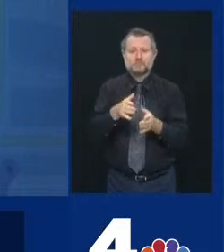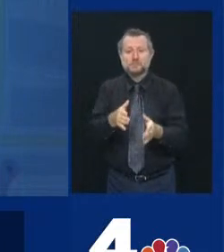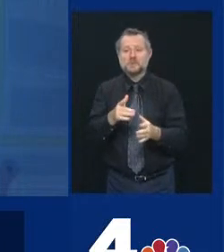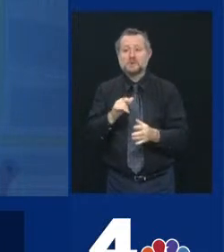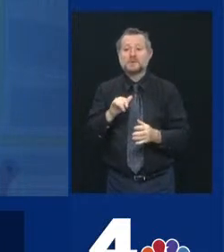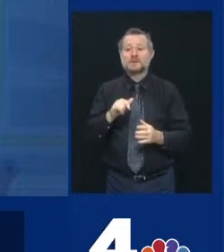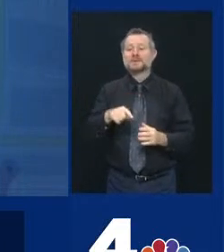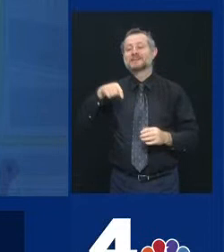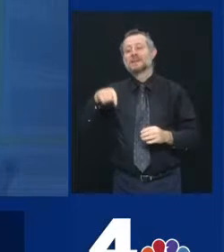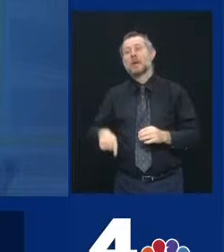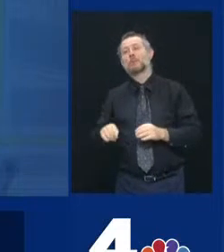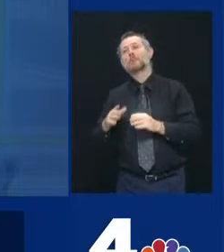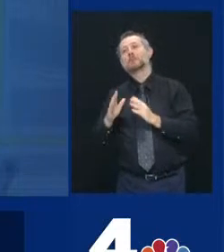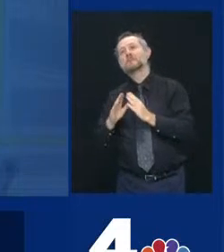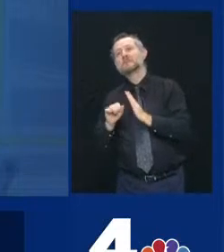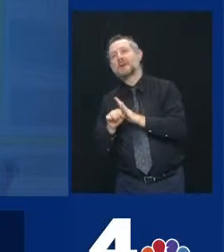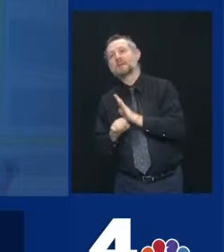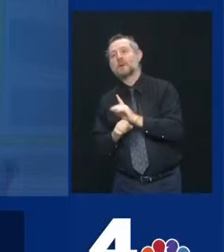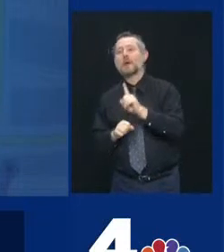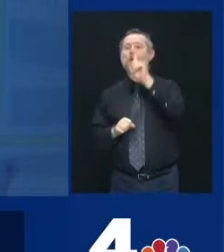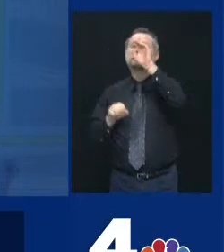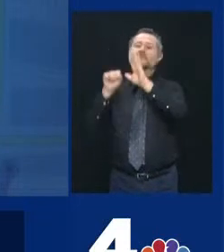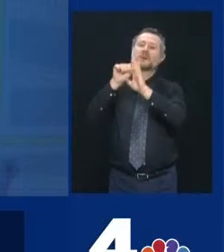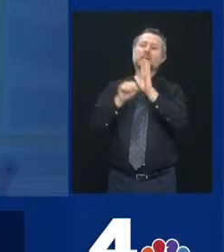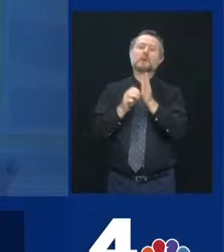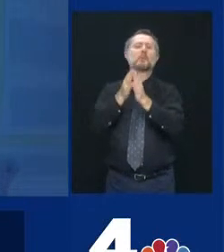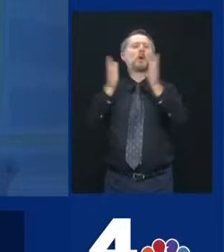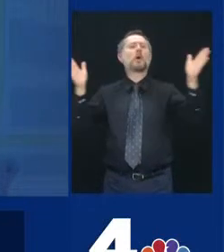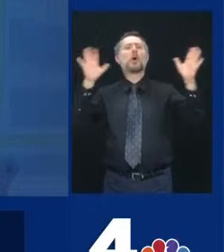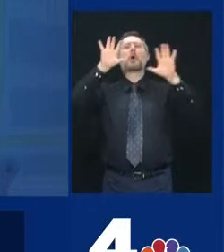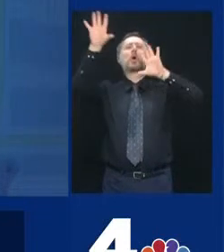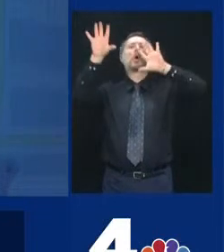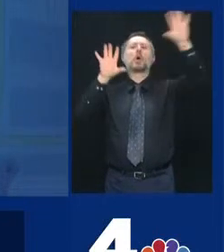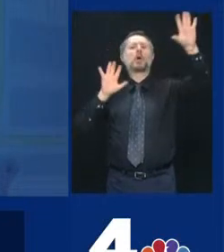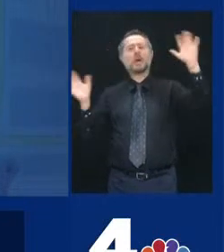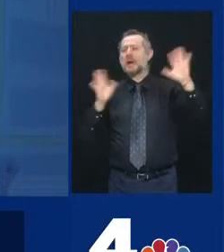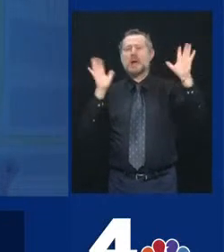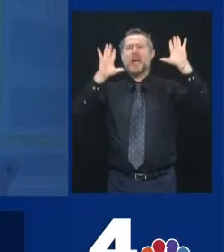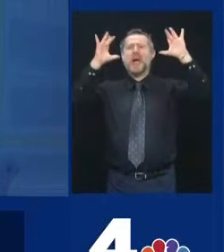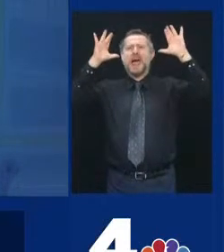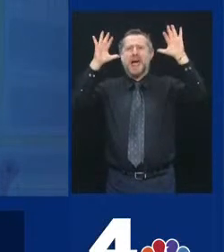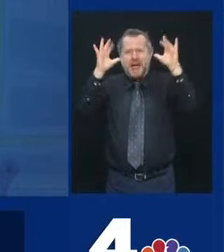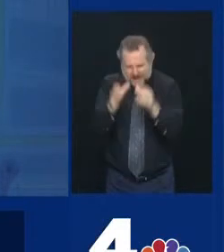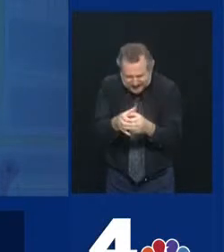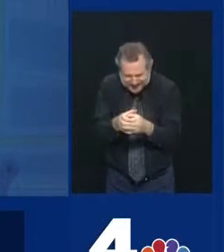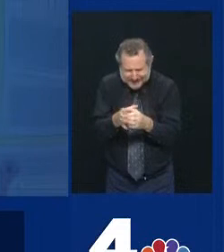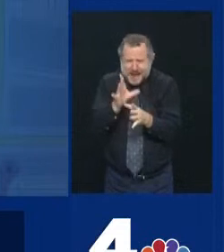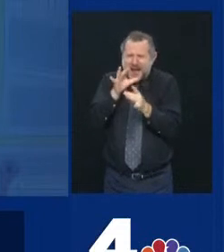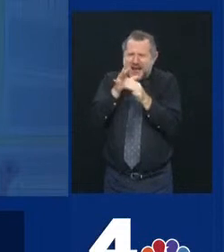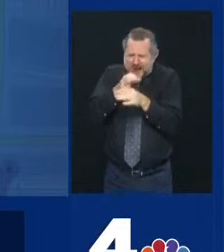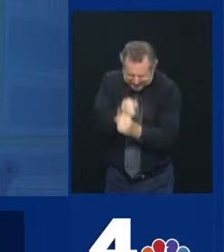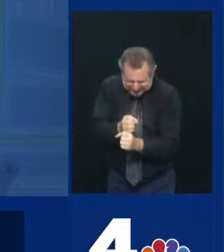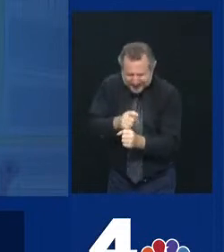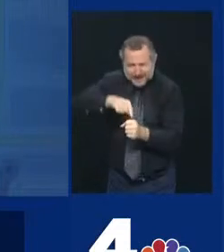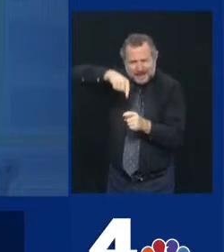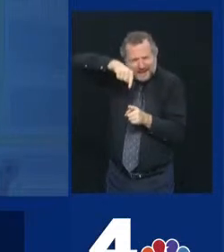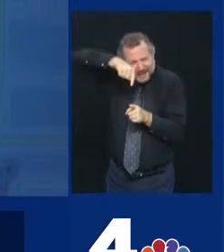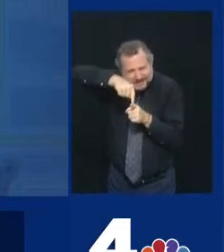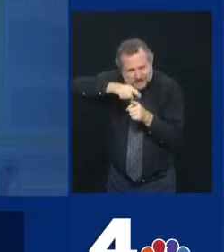North Country region. Pinpoint an actual neighborhood, get to that cluster